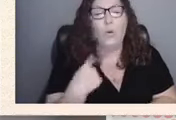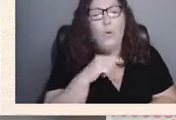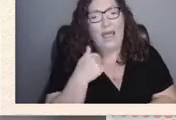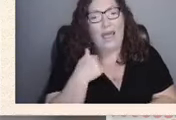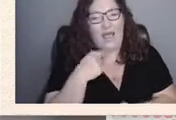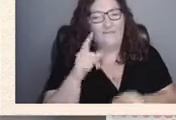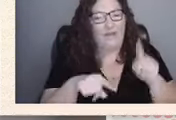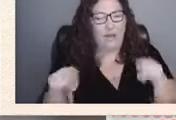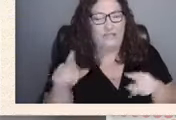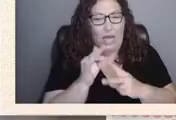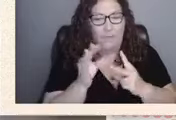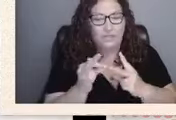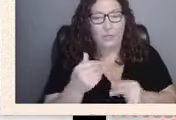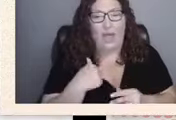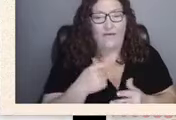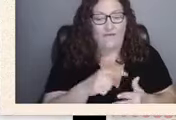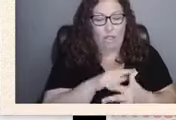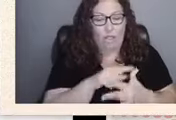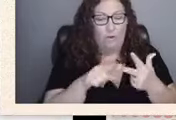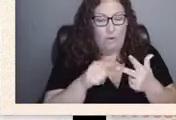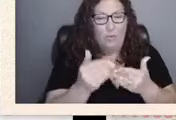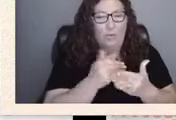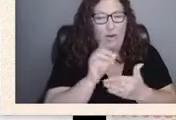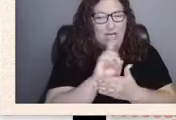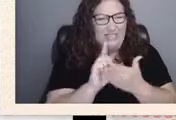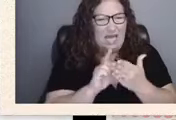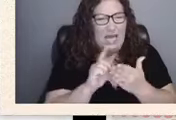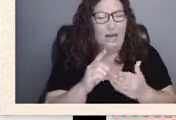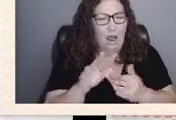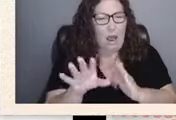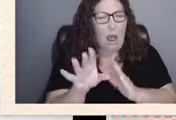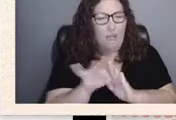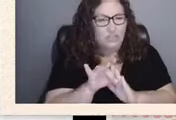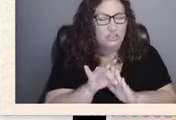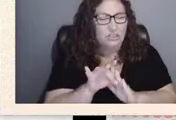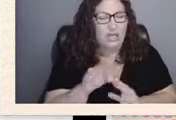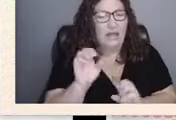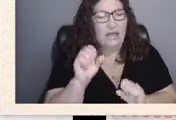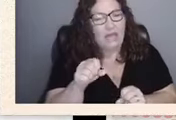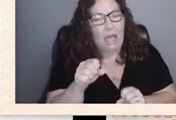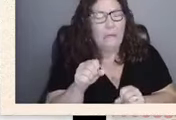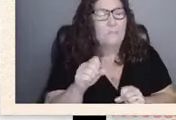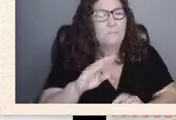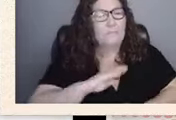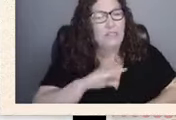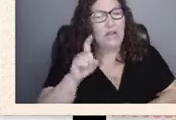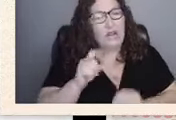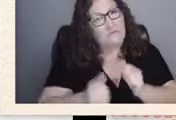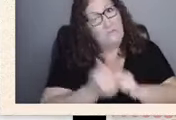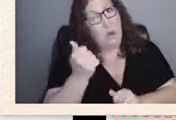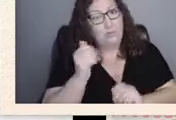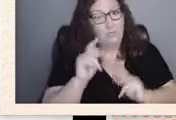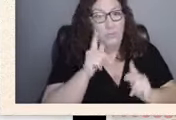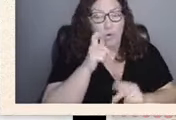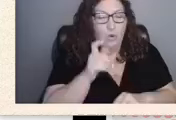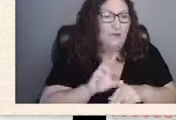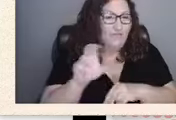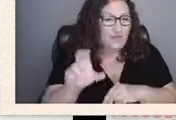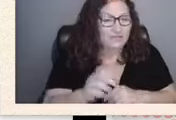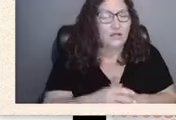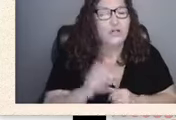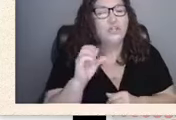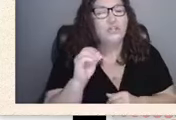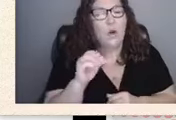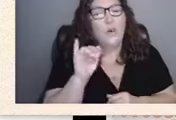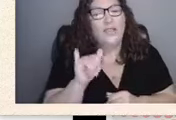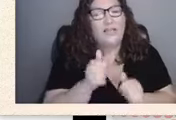options. We have 3 pre-designed portfolio options to meet the needs of most investors. And so this basically is based on